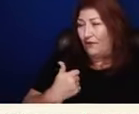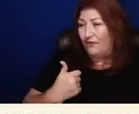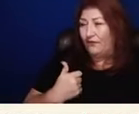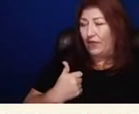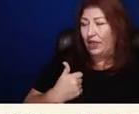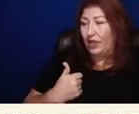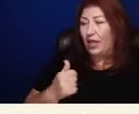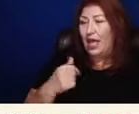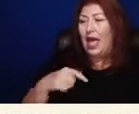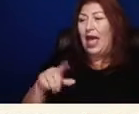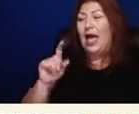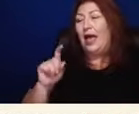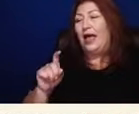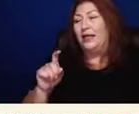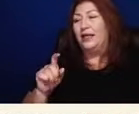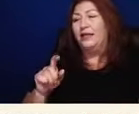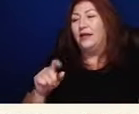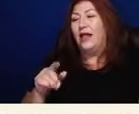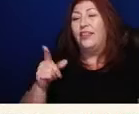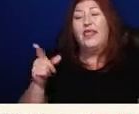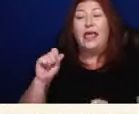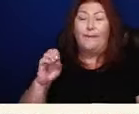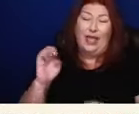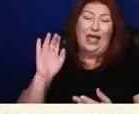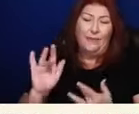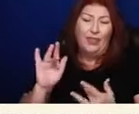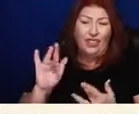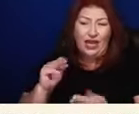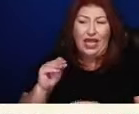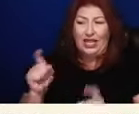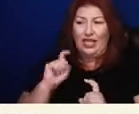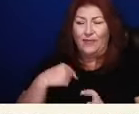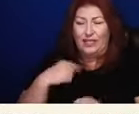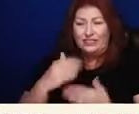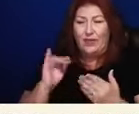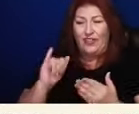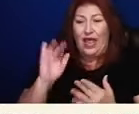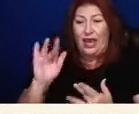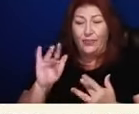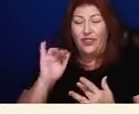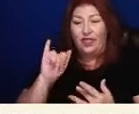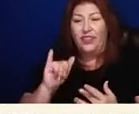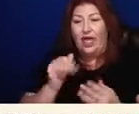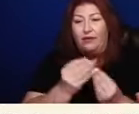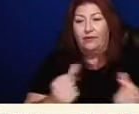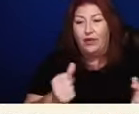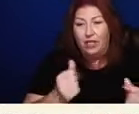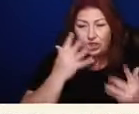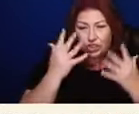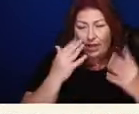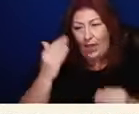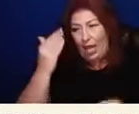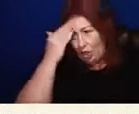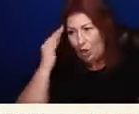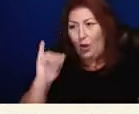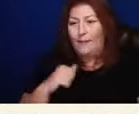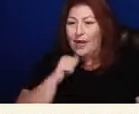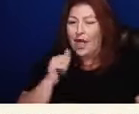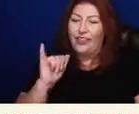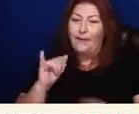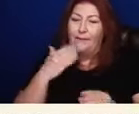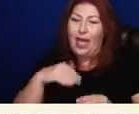I need, and they can be empathetic and they can give me some of that empathy that kills shame. Or I can say, I know that I'm not this bad person, right?